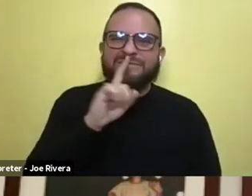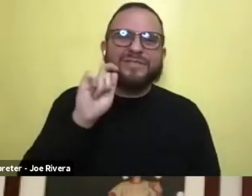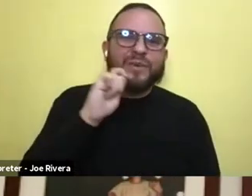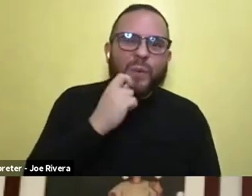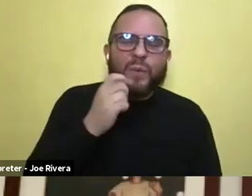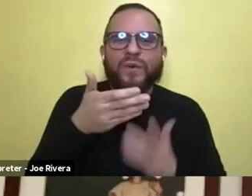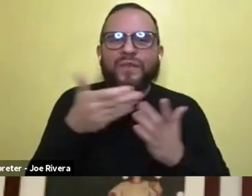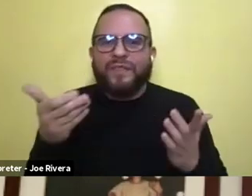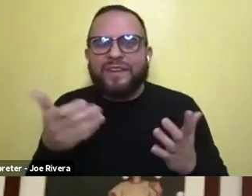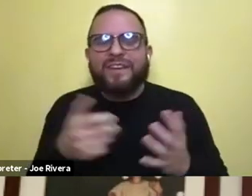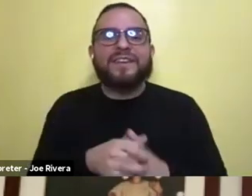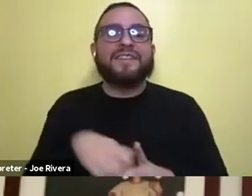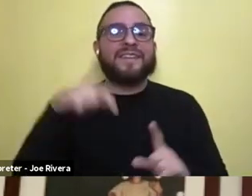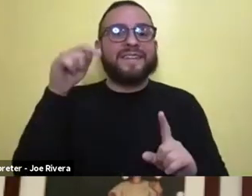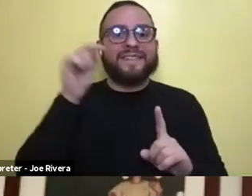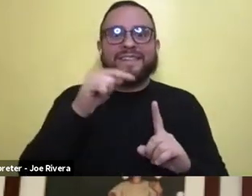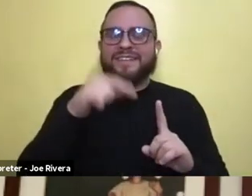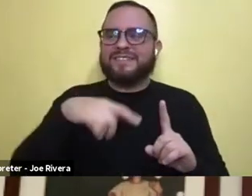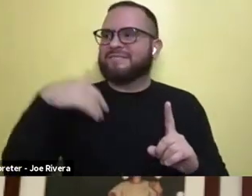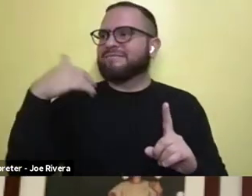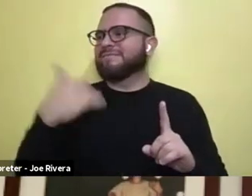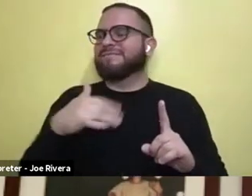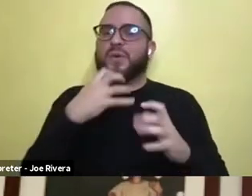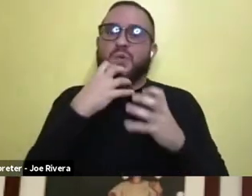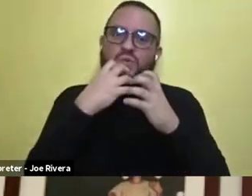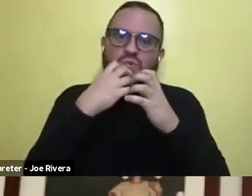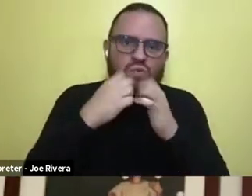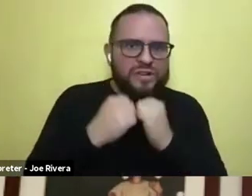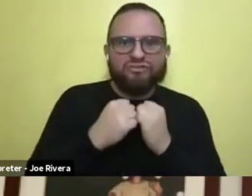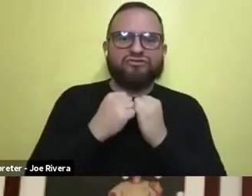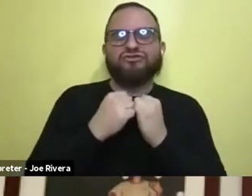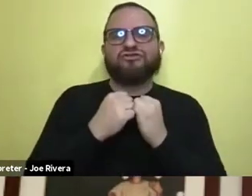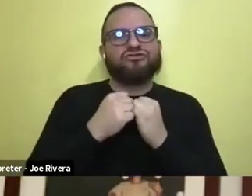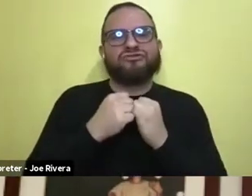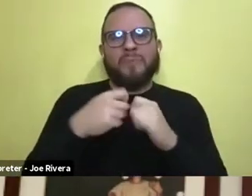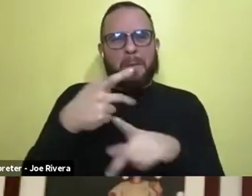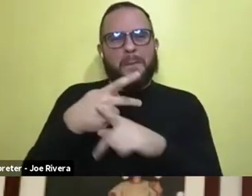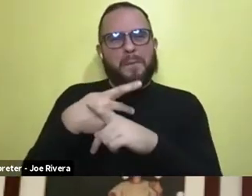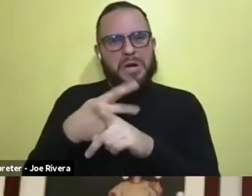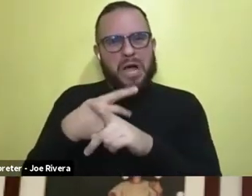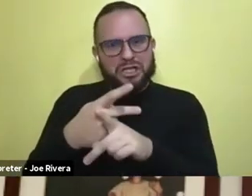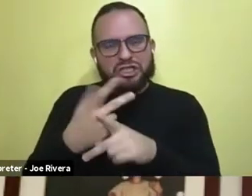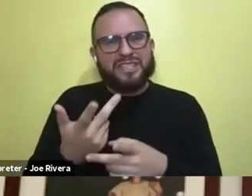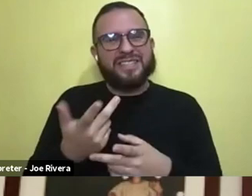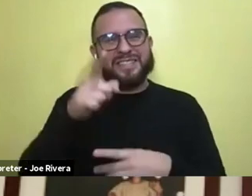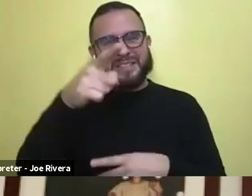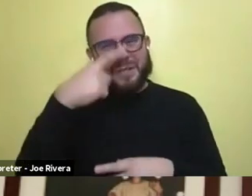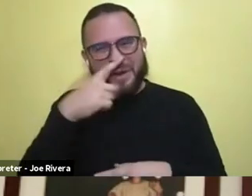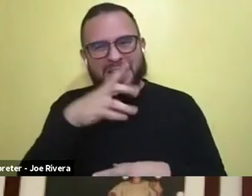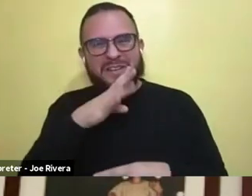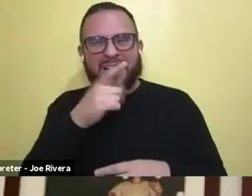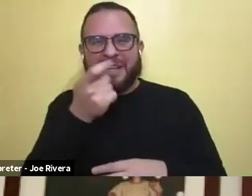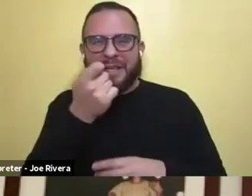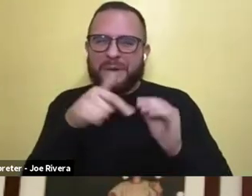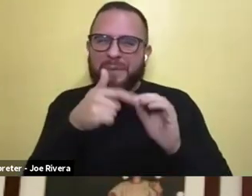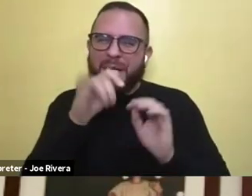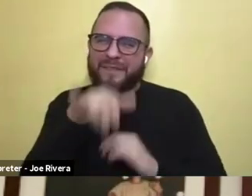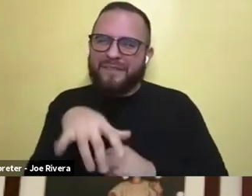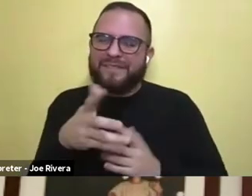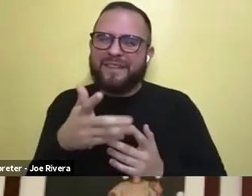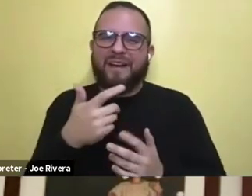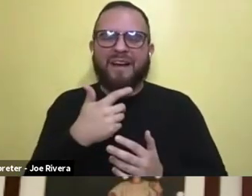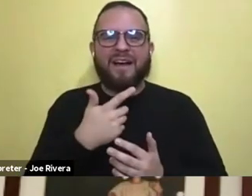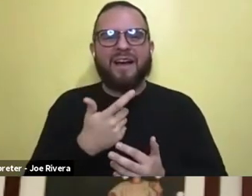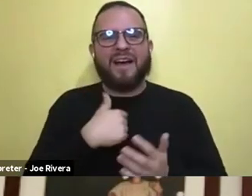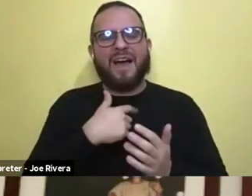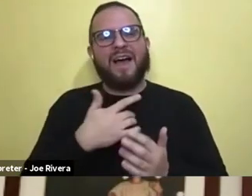This is such a rich production. Can you just talk about some of that? I mean, I mean, there's things that